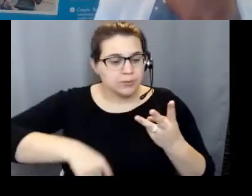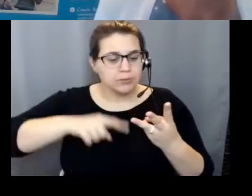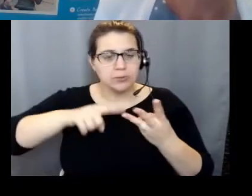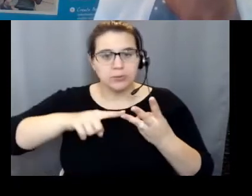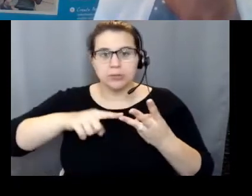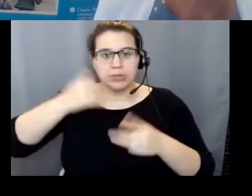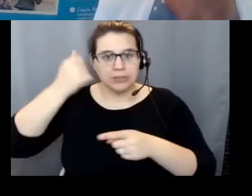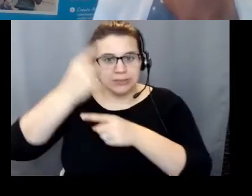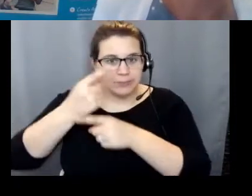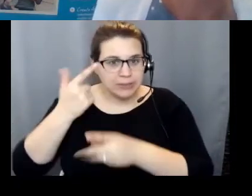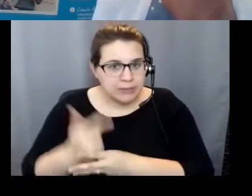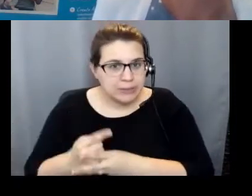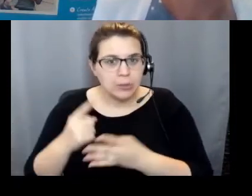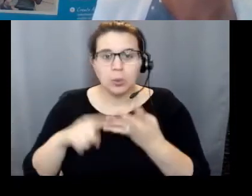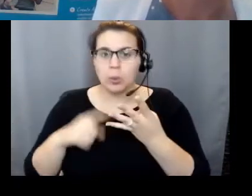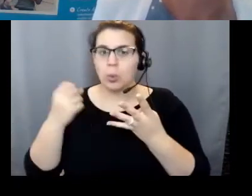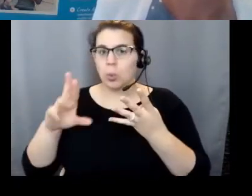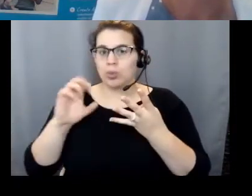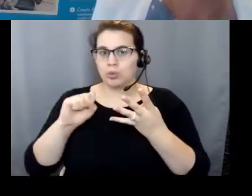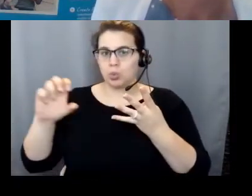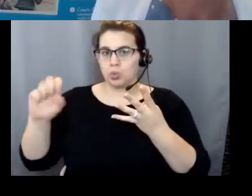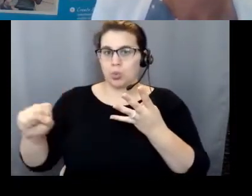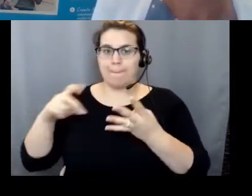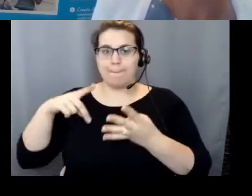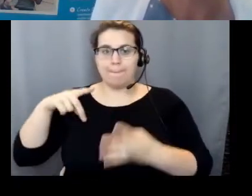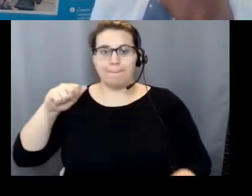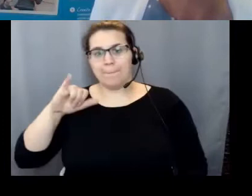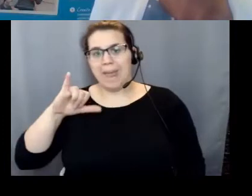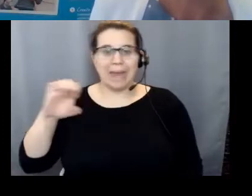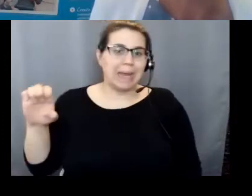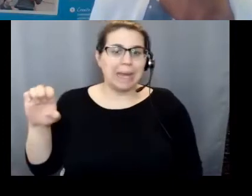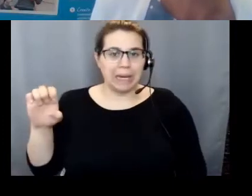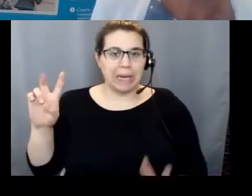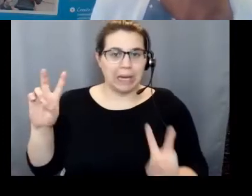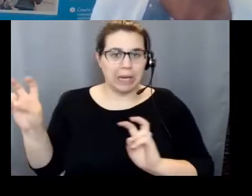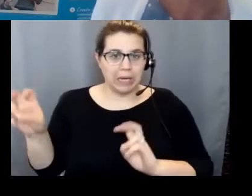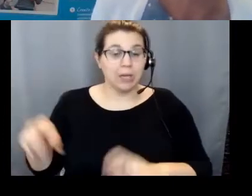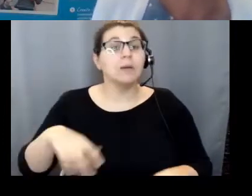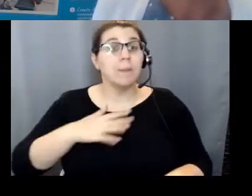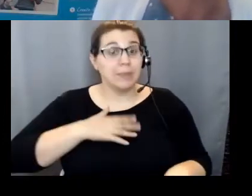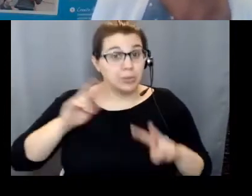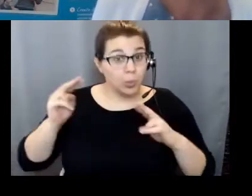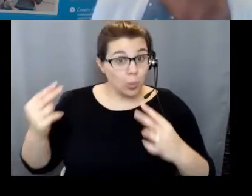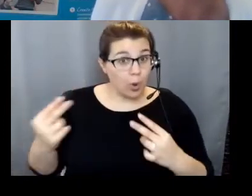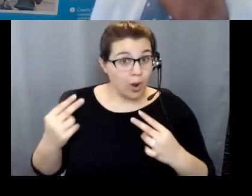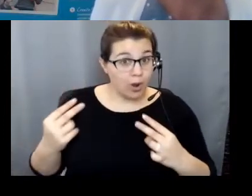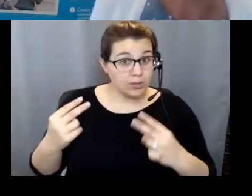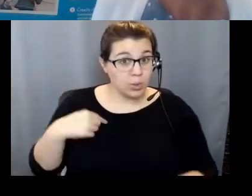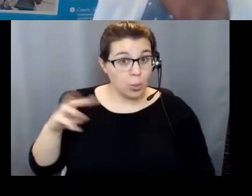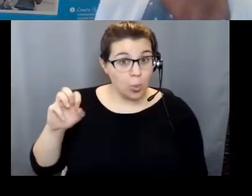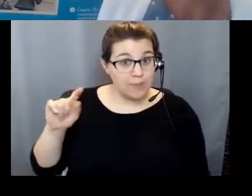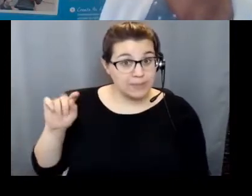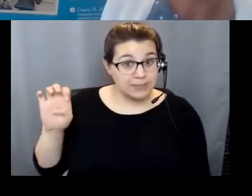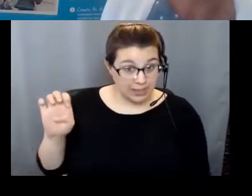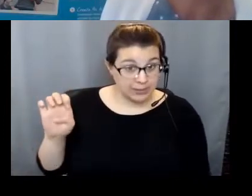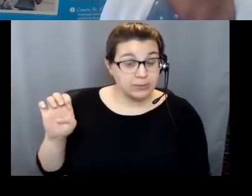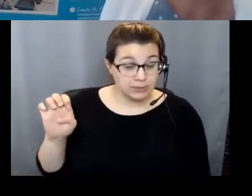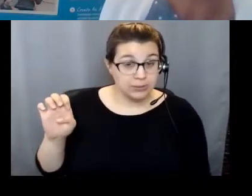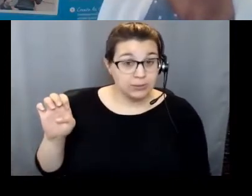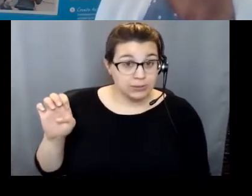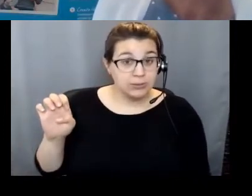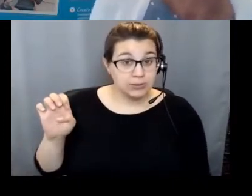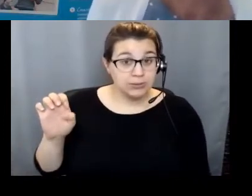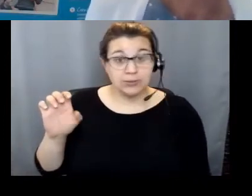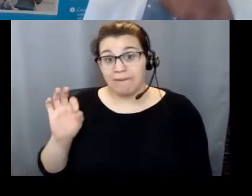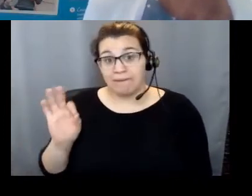a Social Security representative payee. So be sure that you stay tuned to WVABLE.com website, our Facebook